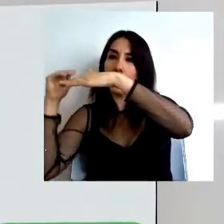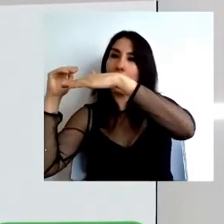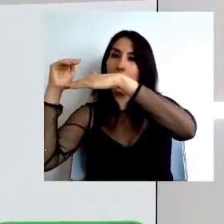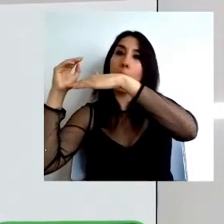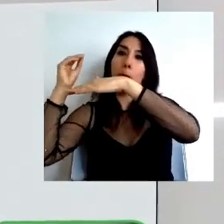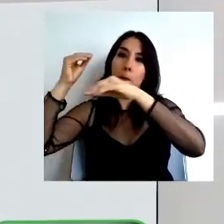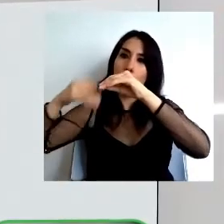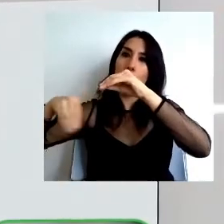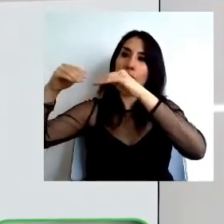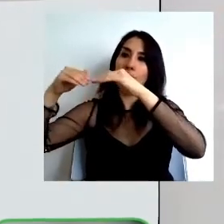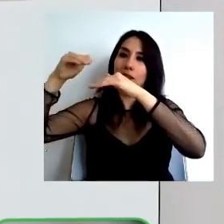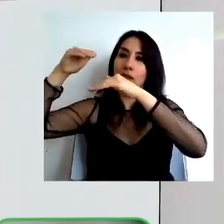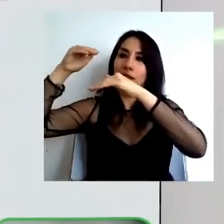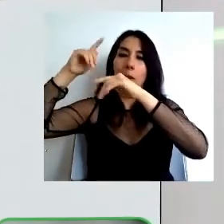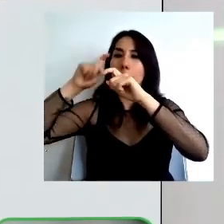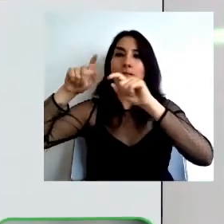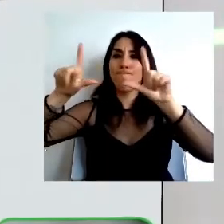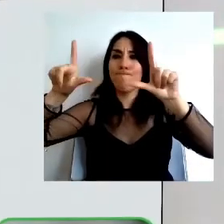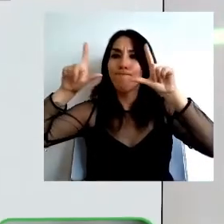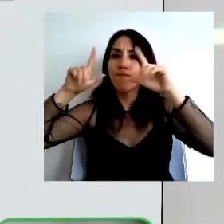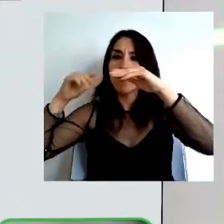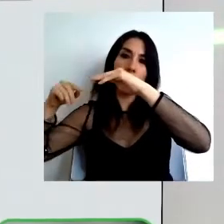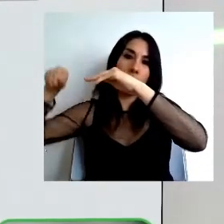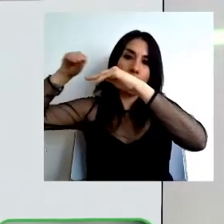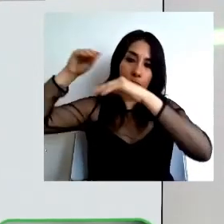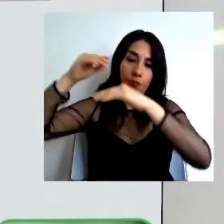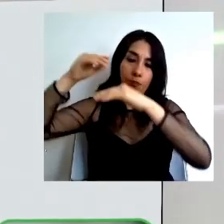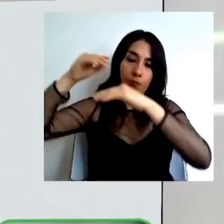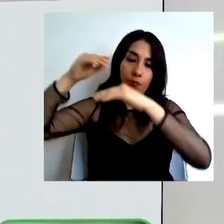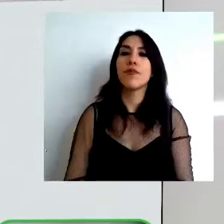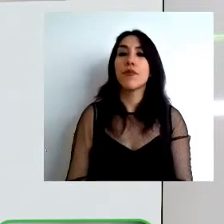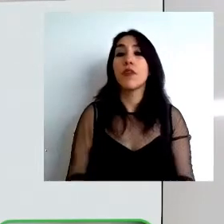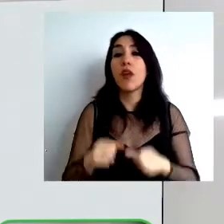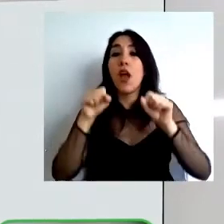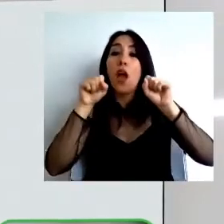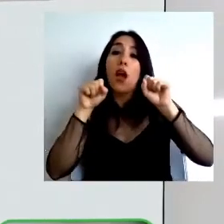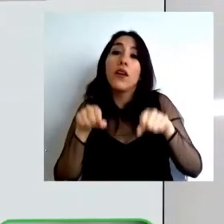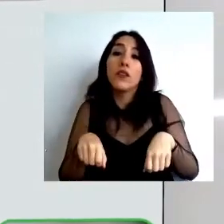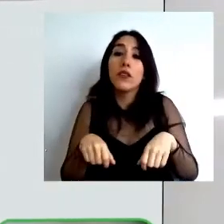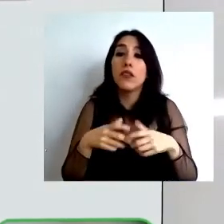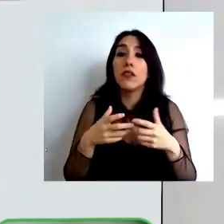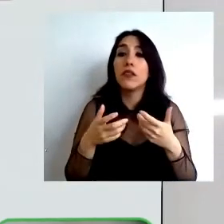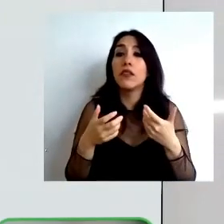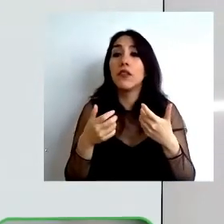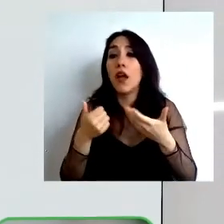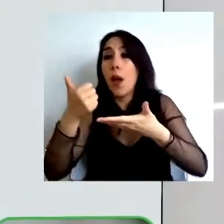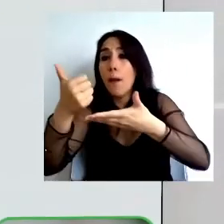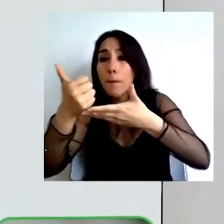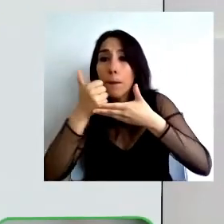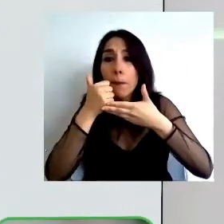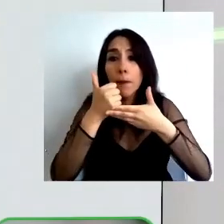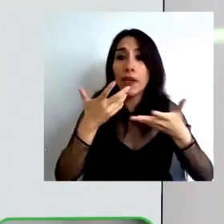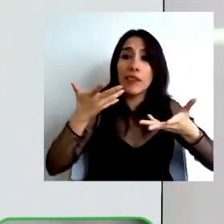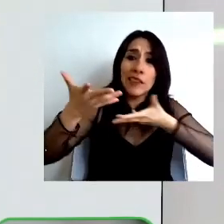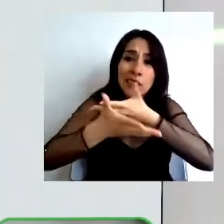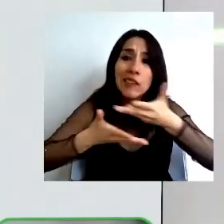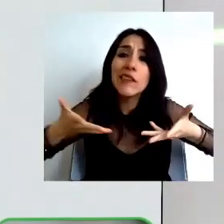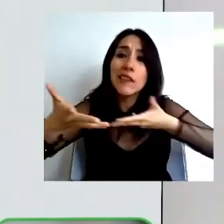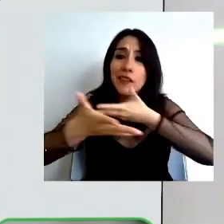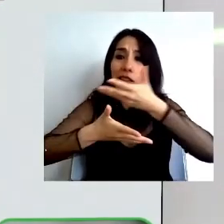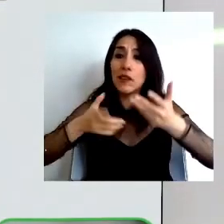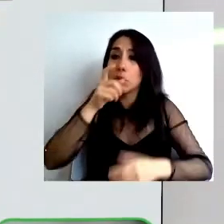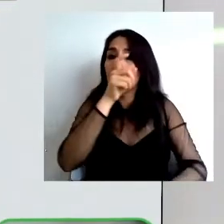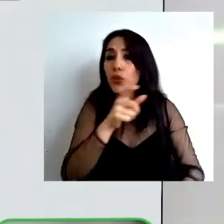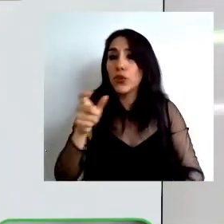to achieve your vision and your dream. So this is my first message. Direct impact is